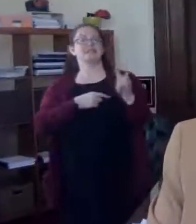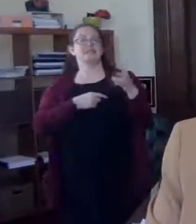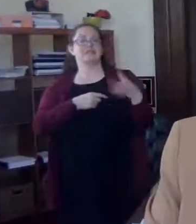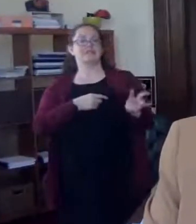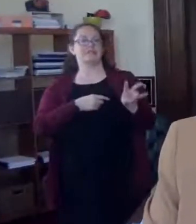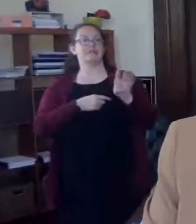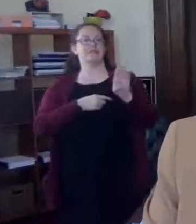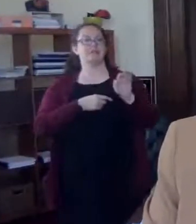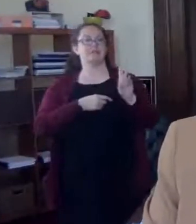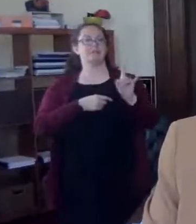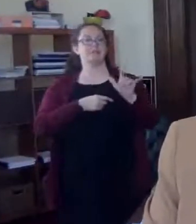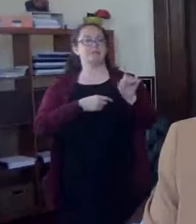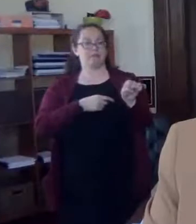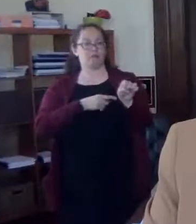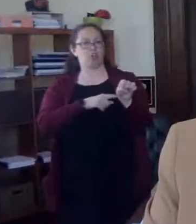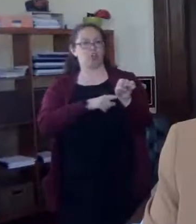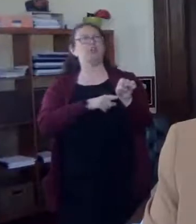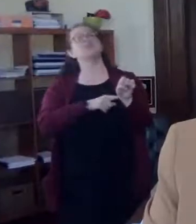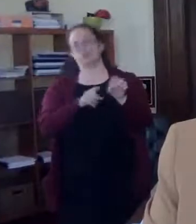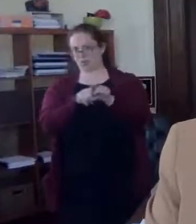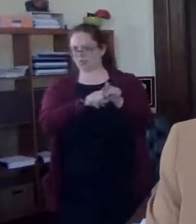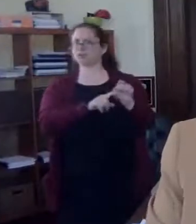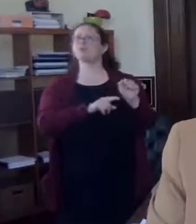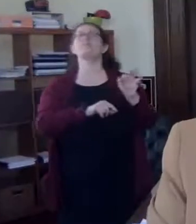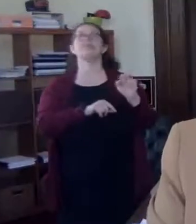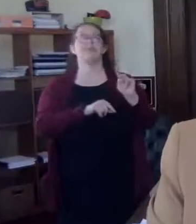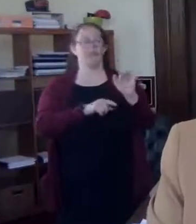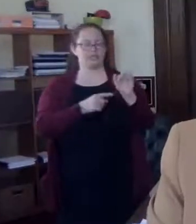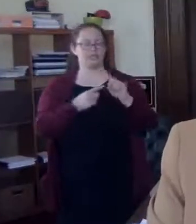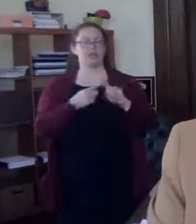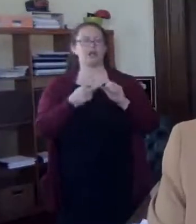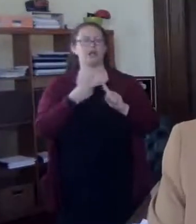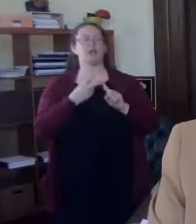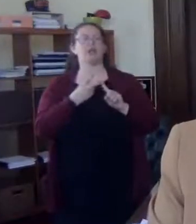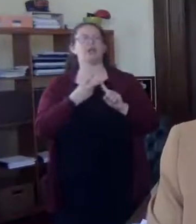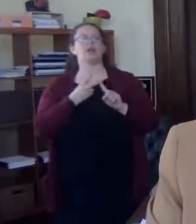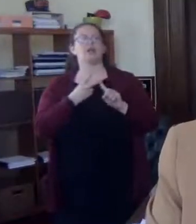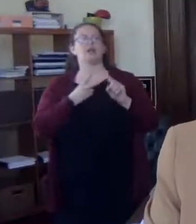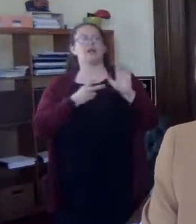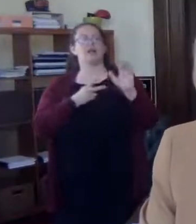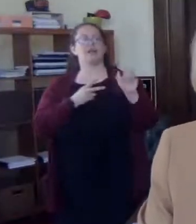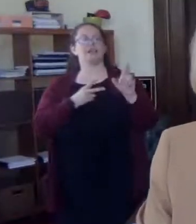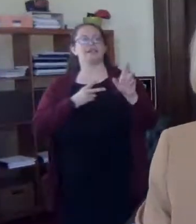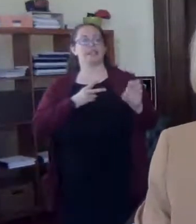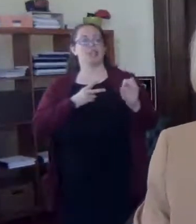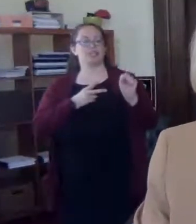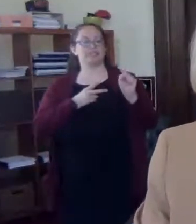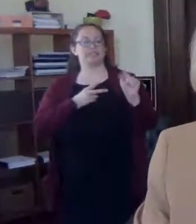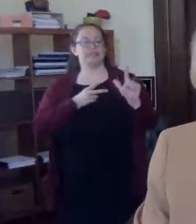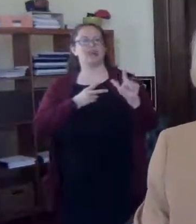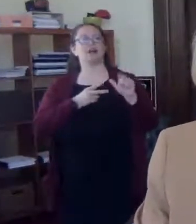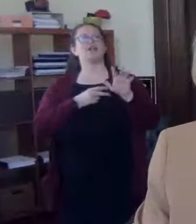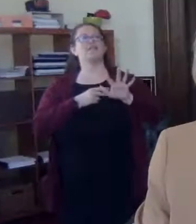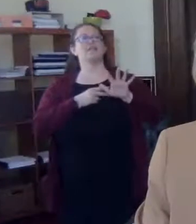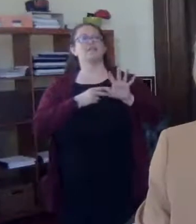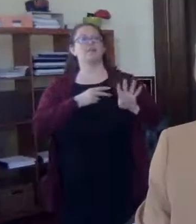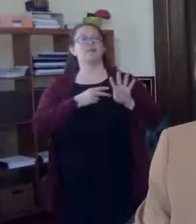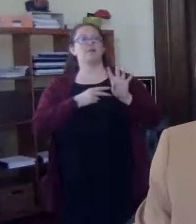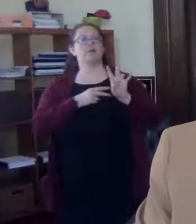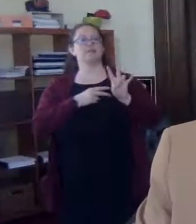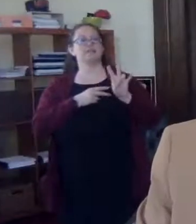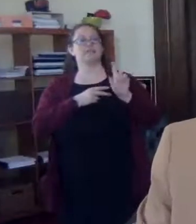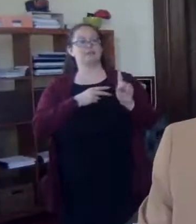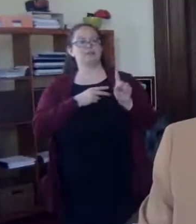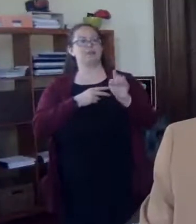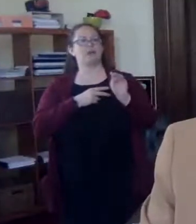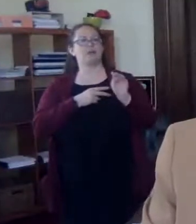1717 Biddle, that's an Affinia site. One at CARE STL site, which is at 5471 Martin Luther